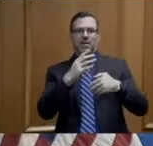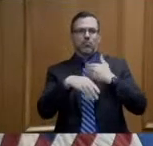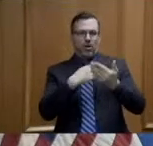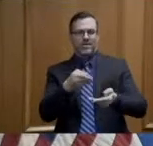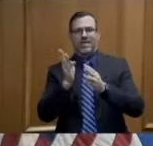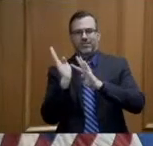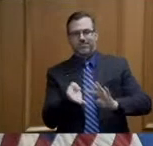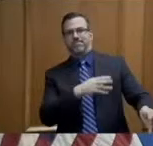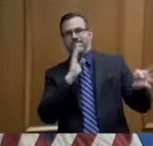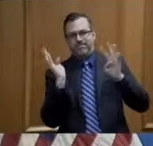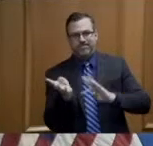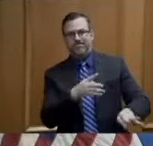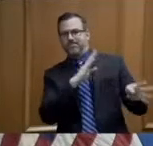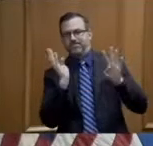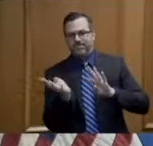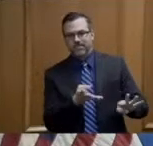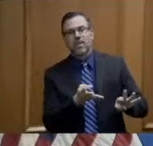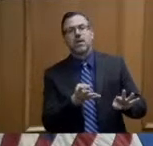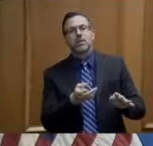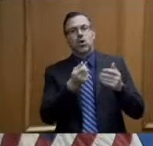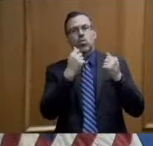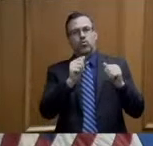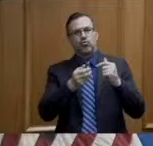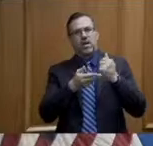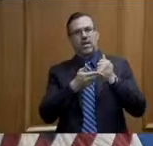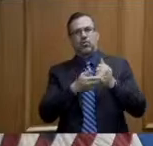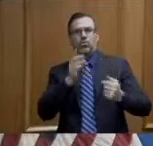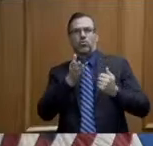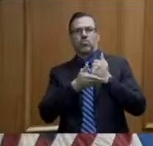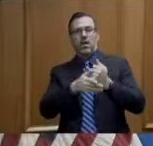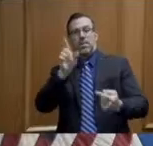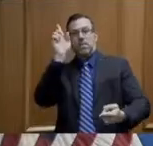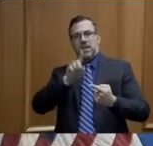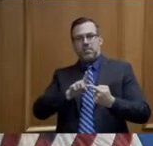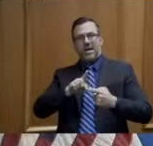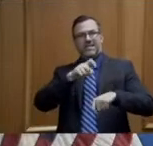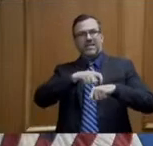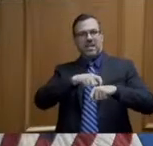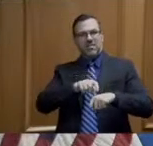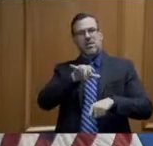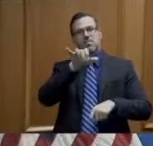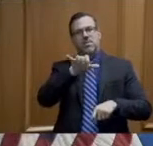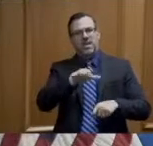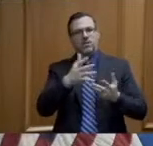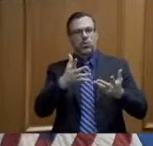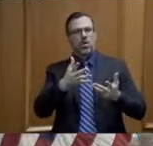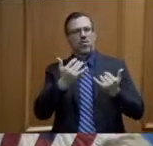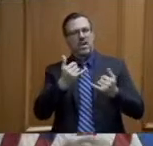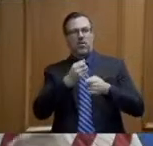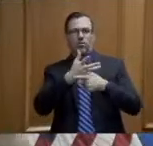we can to minimize that throughput time, but that will be the rate limiting step.